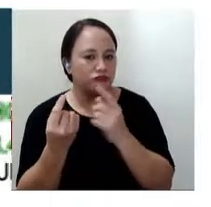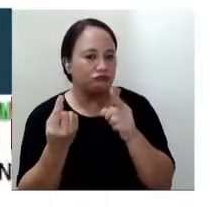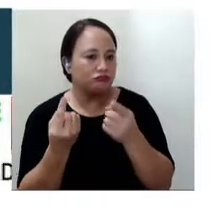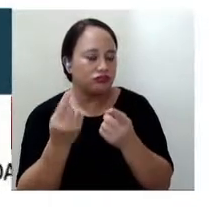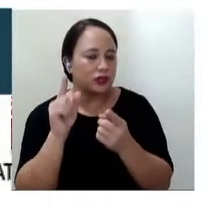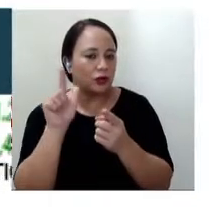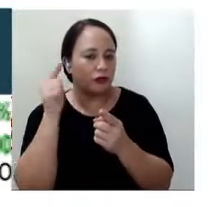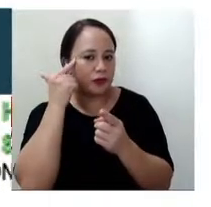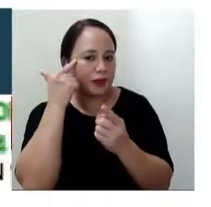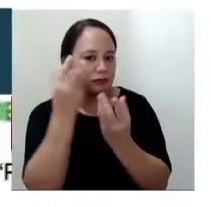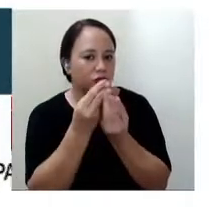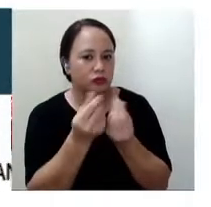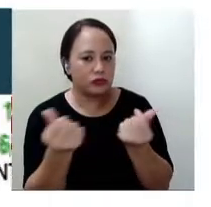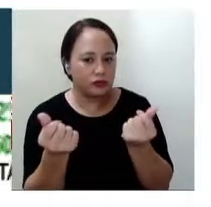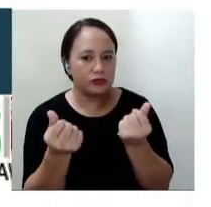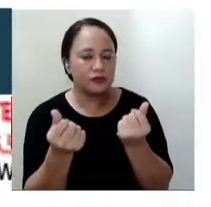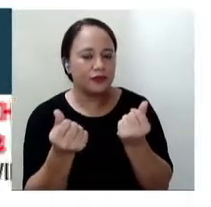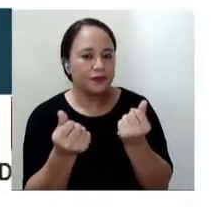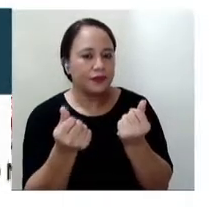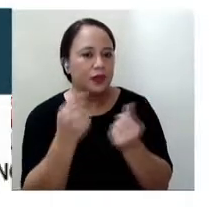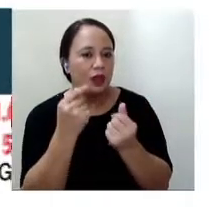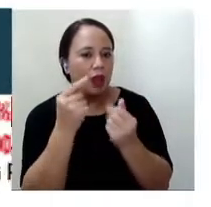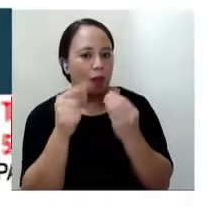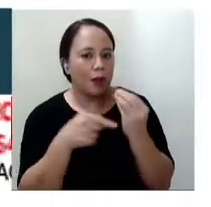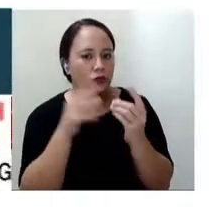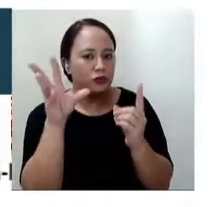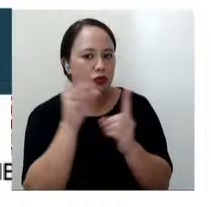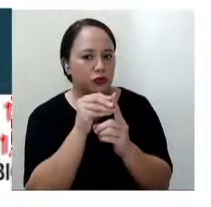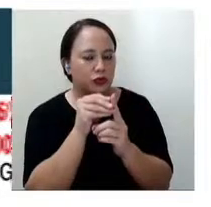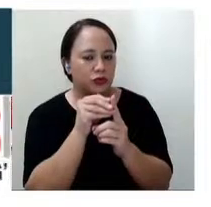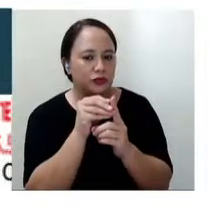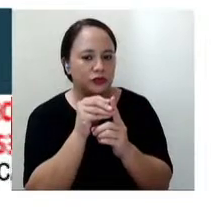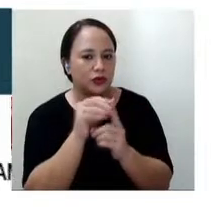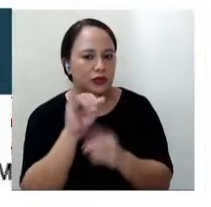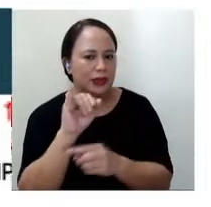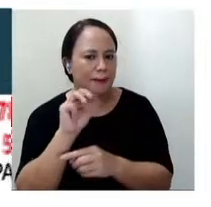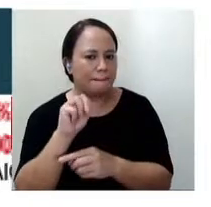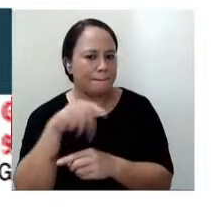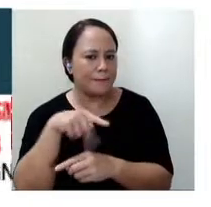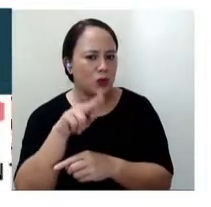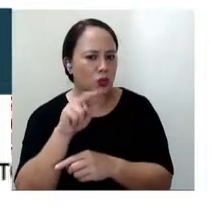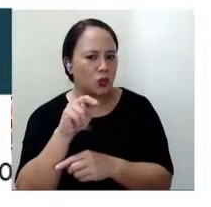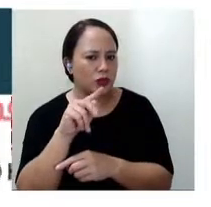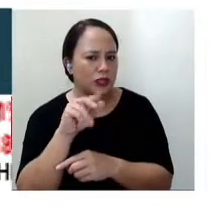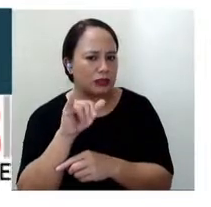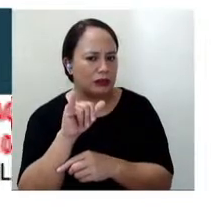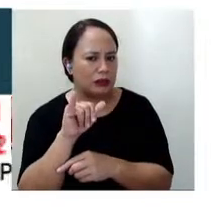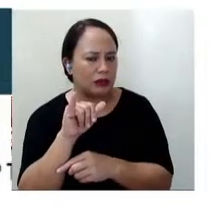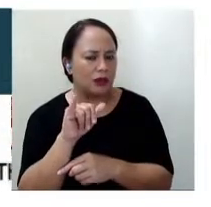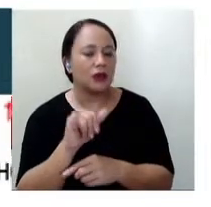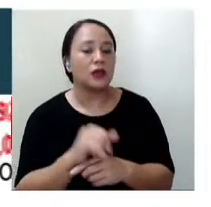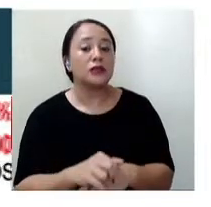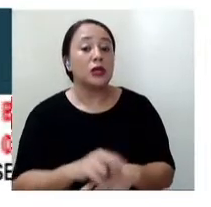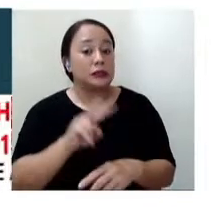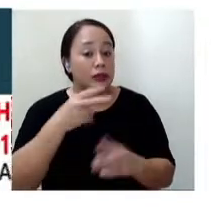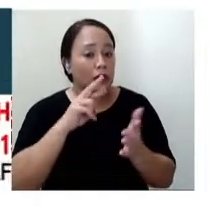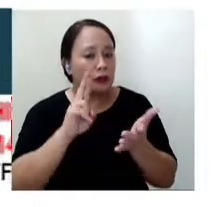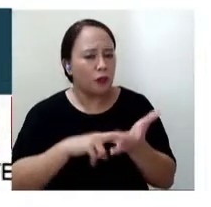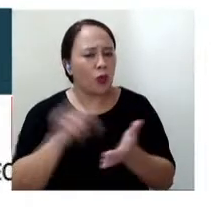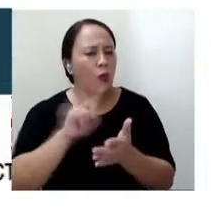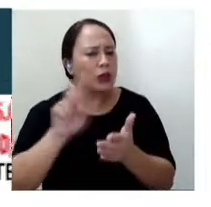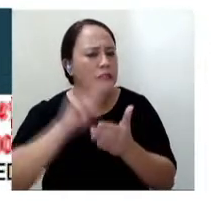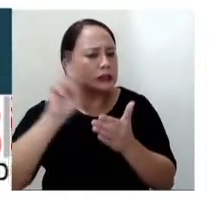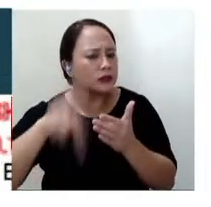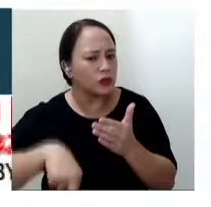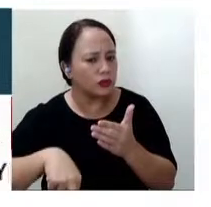address this culture of impunity. What were the findings in the second report? Because in the